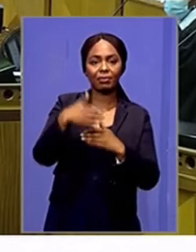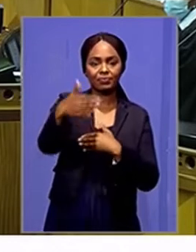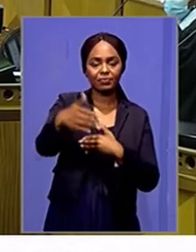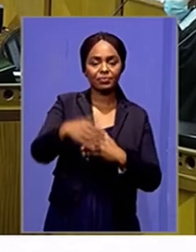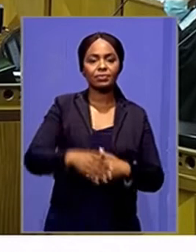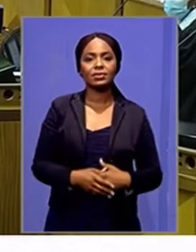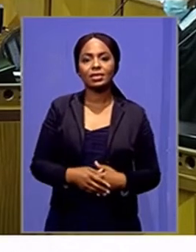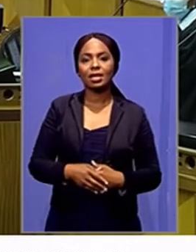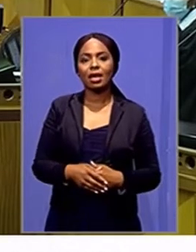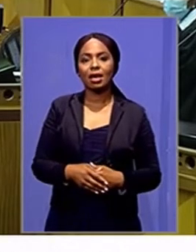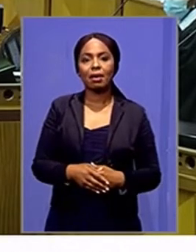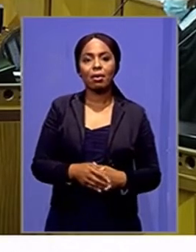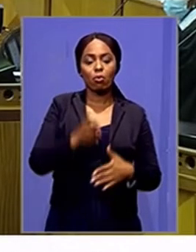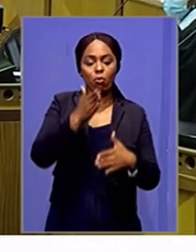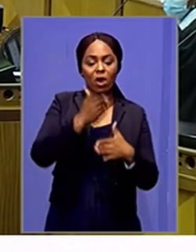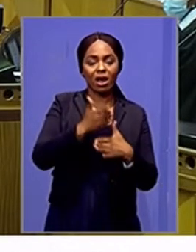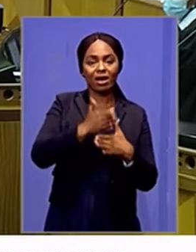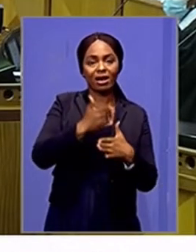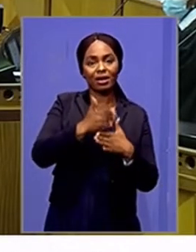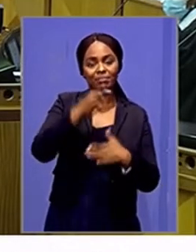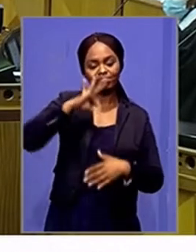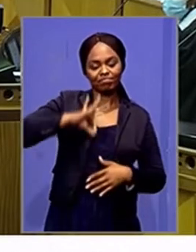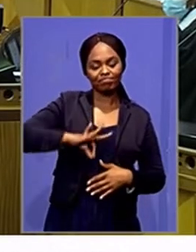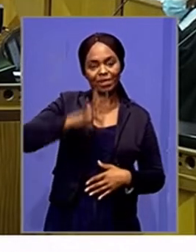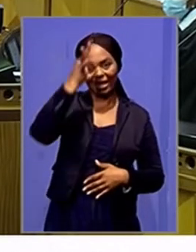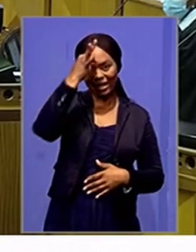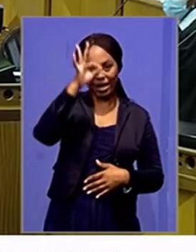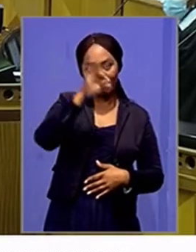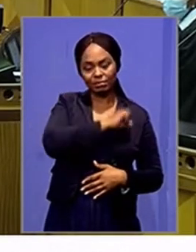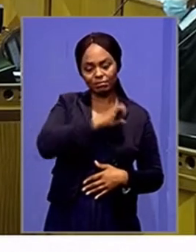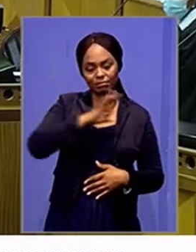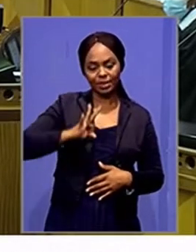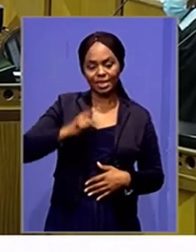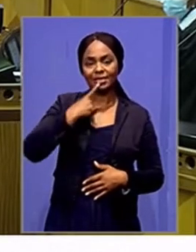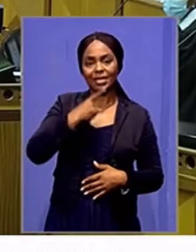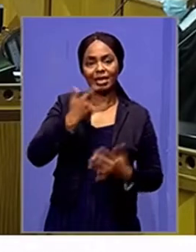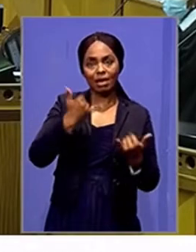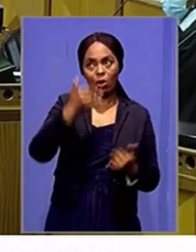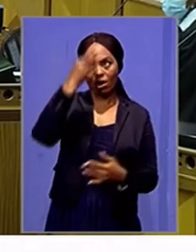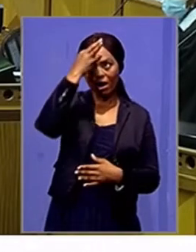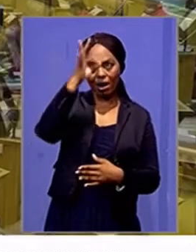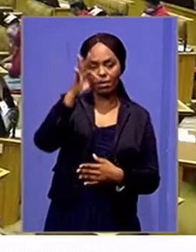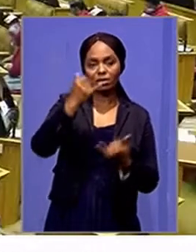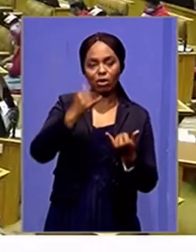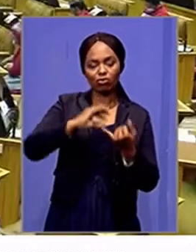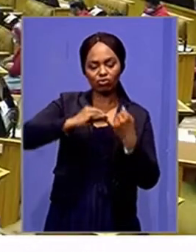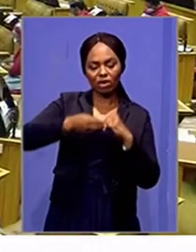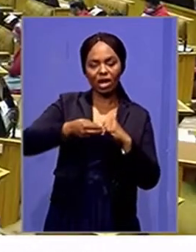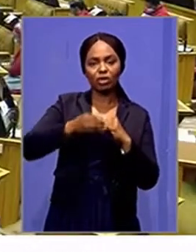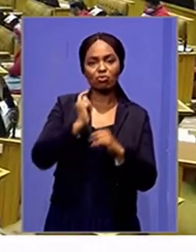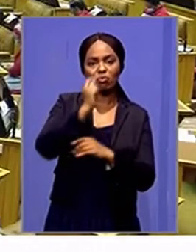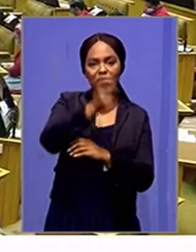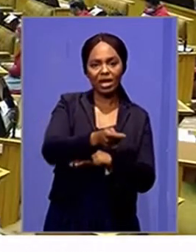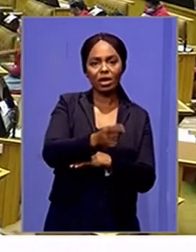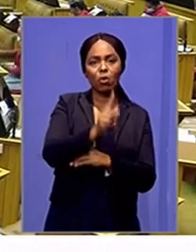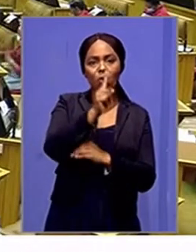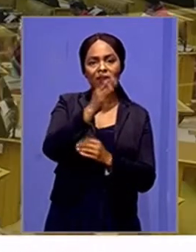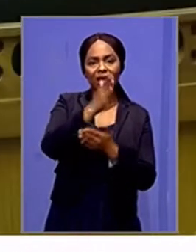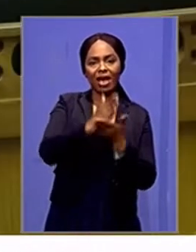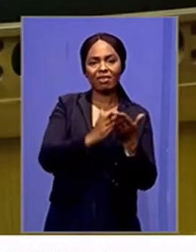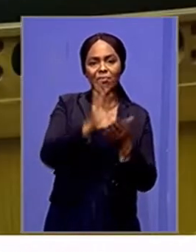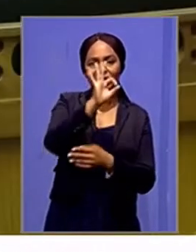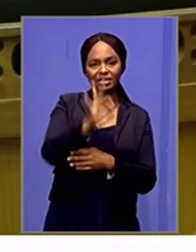Tabeng ya meputso ya basebeletsi ba mmuso, Godongwana o boletse hore mmuso o sa ikemiseditse ho lefa diperesente tse 1.5